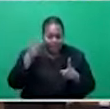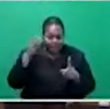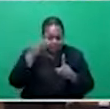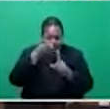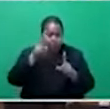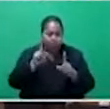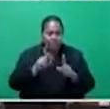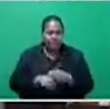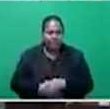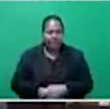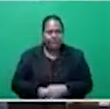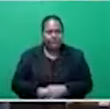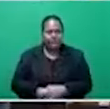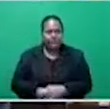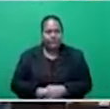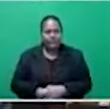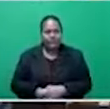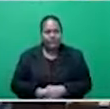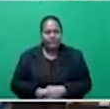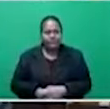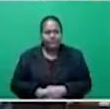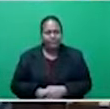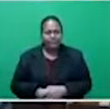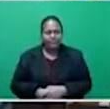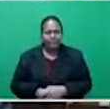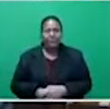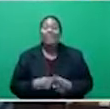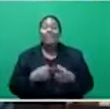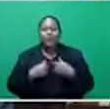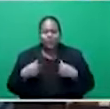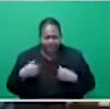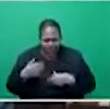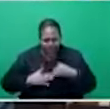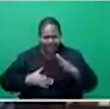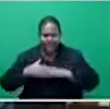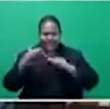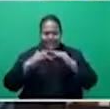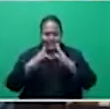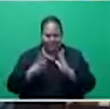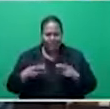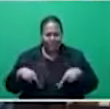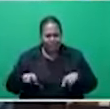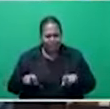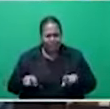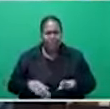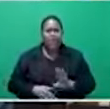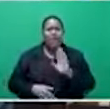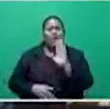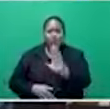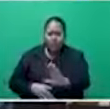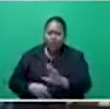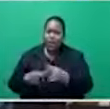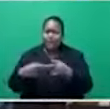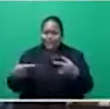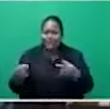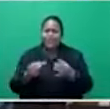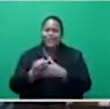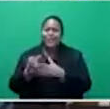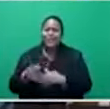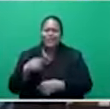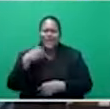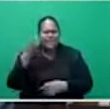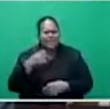The point is this, that we are building infrastructure. We are doing roads. Your leader saying, don't give money to